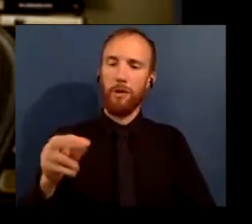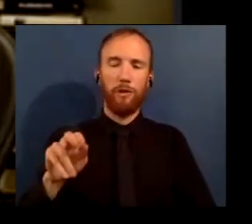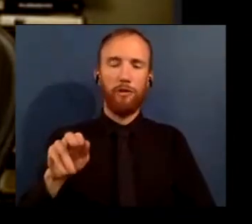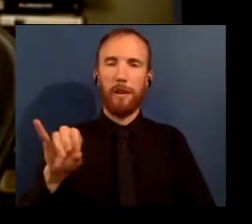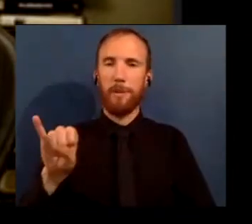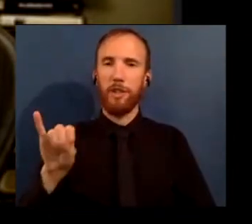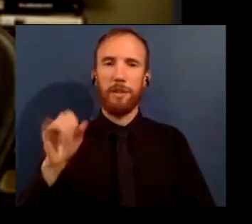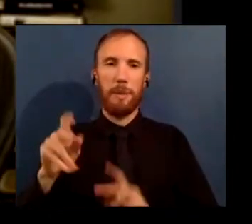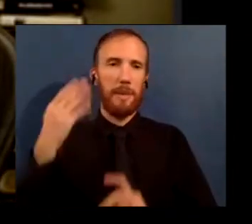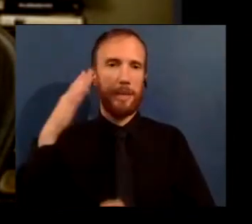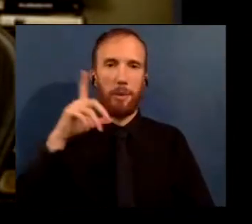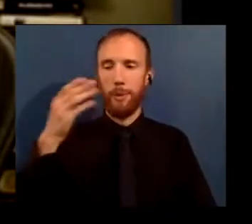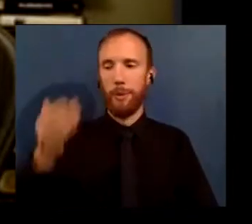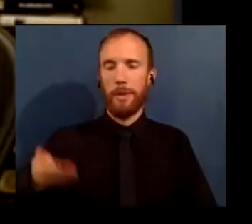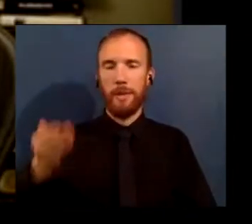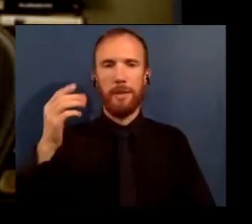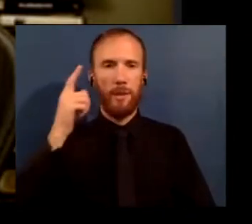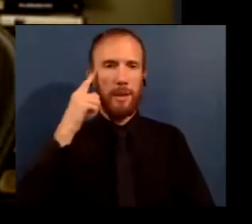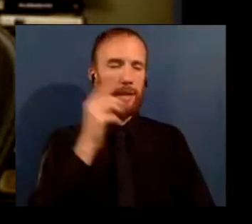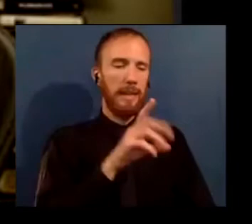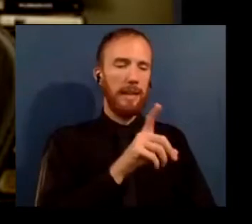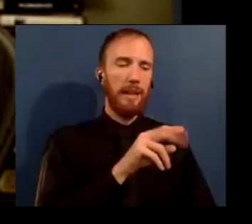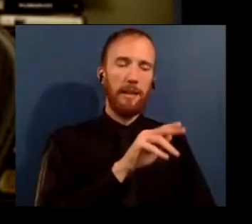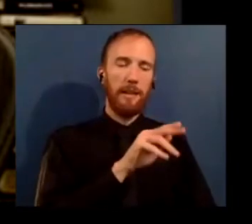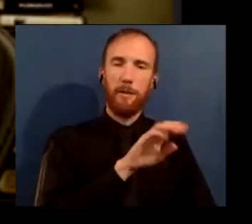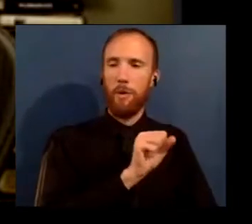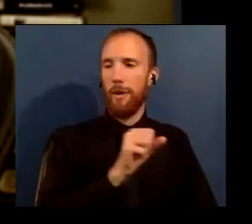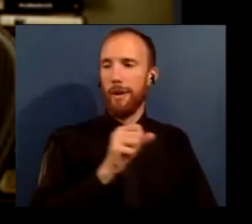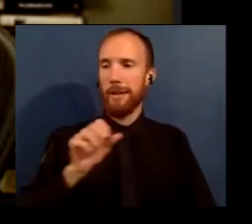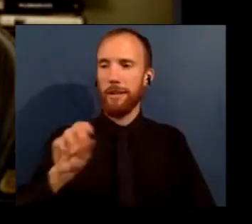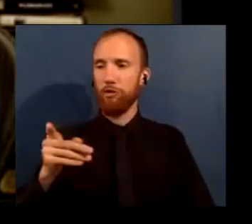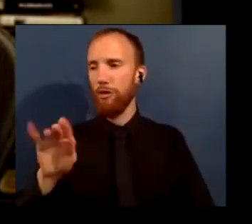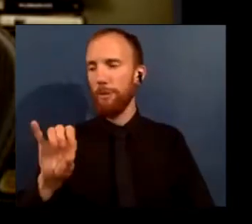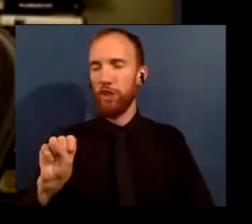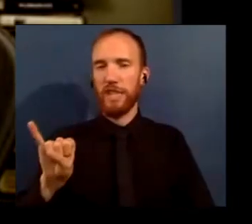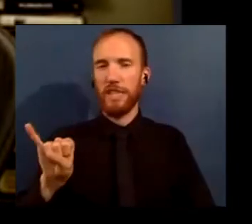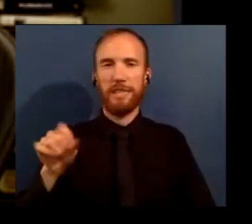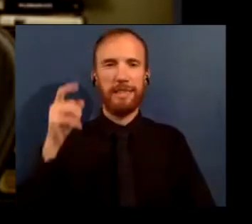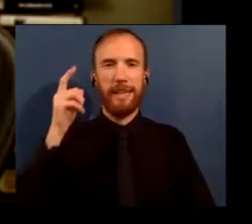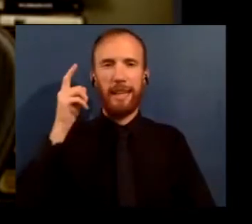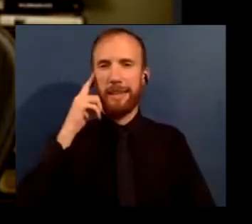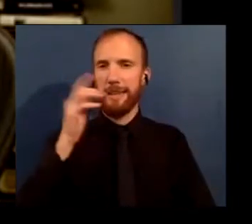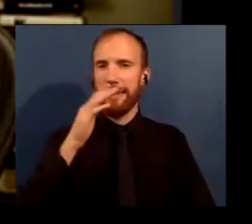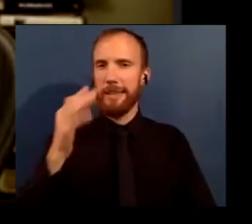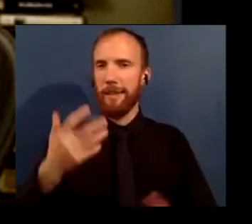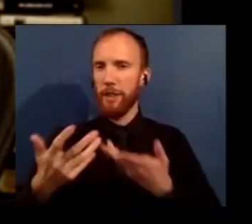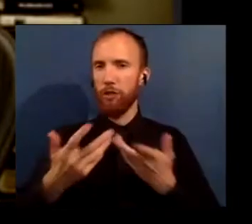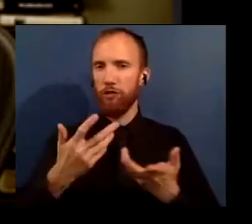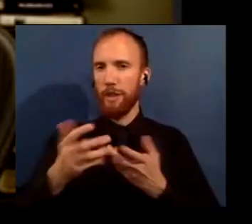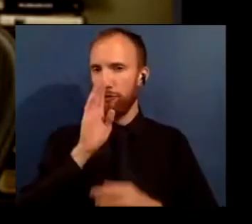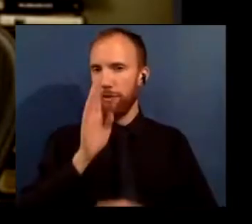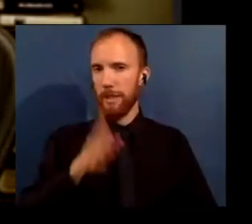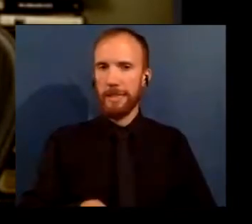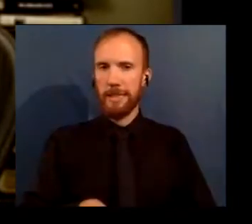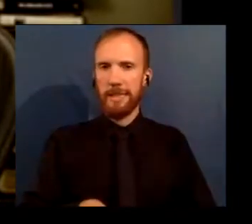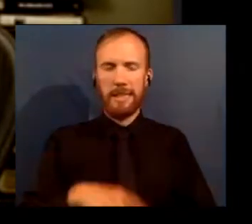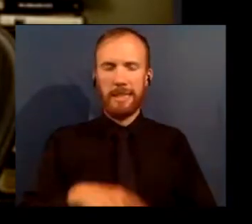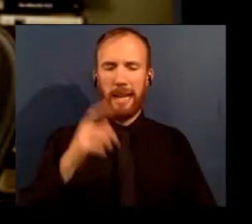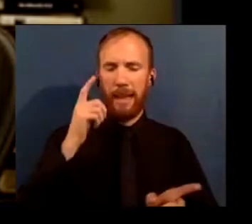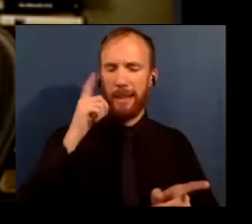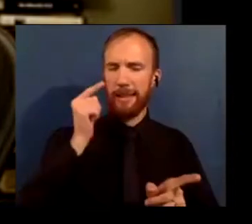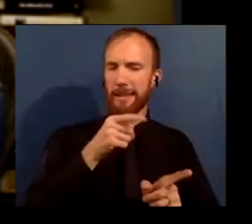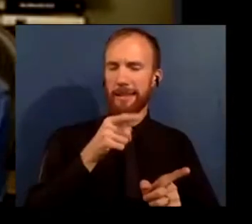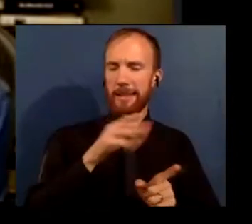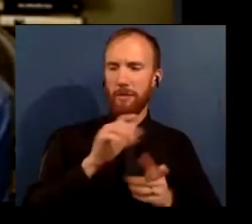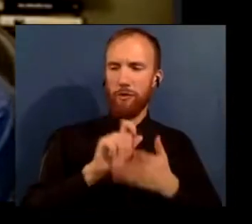there was any engagement with Du Bois directly. And I don't never seen Du Bois write about Gramsci.